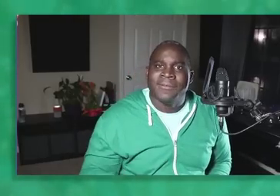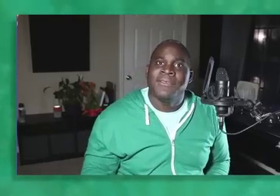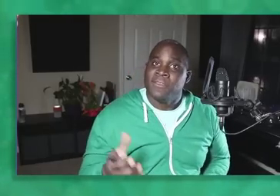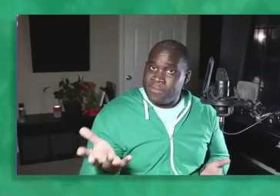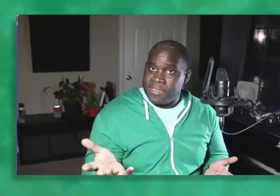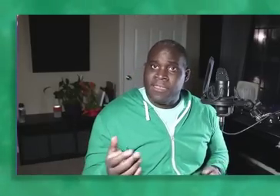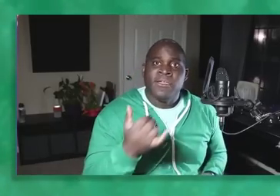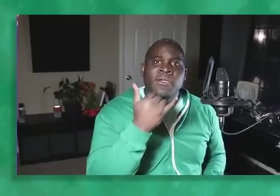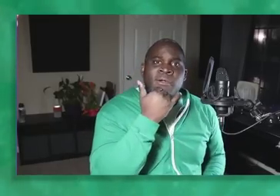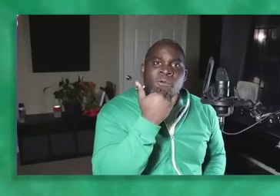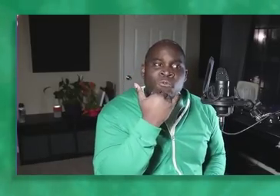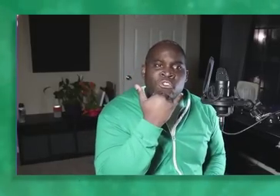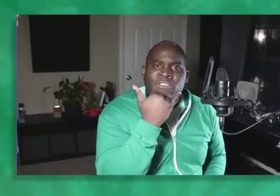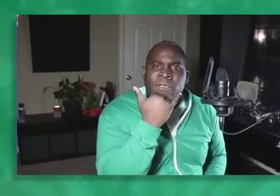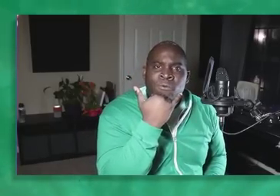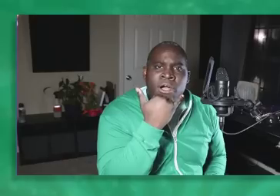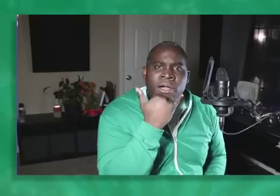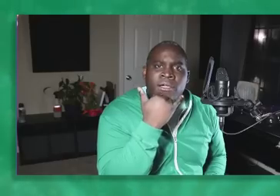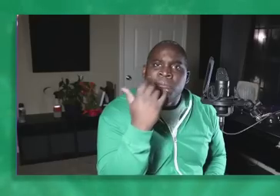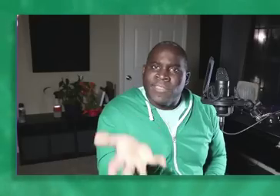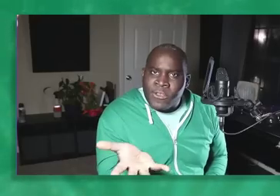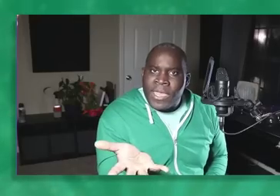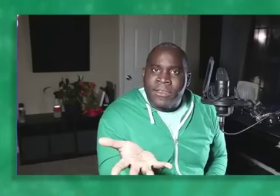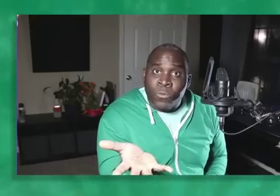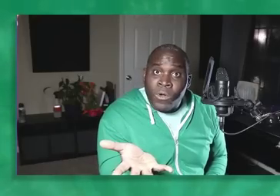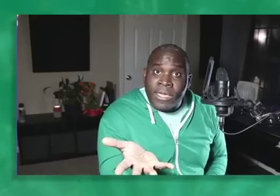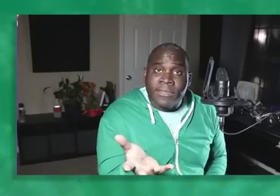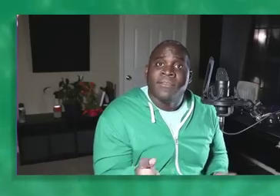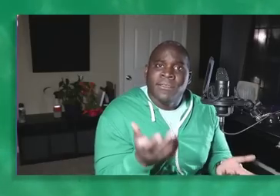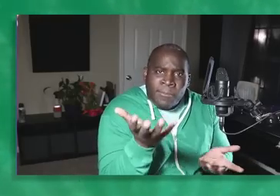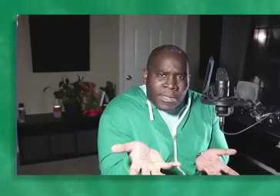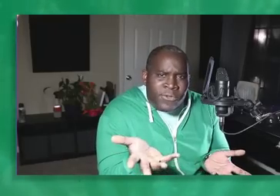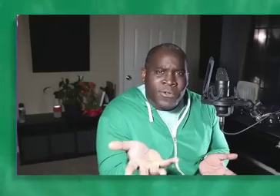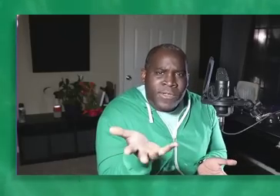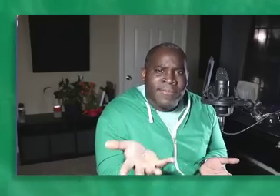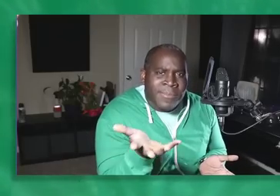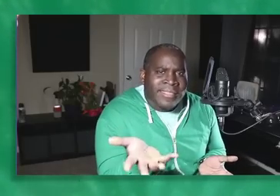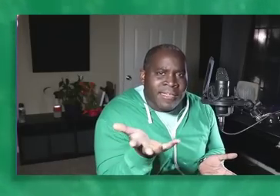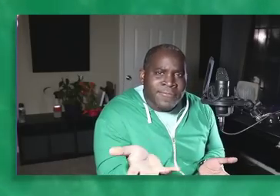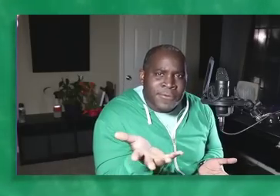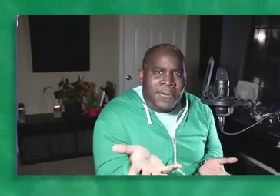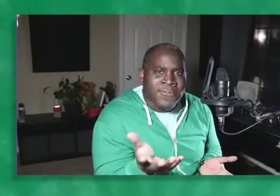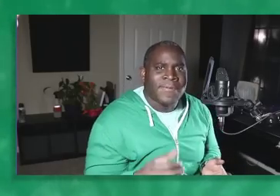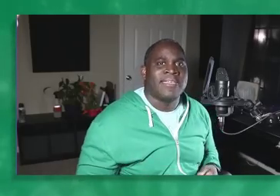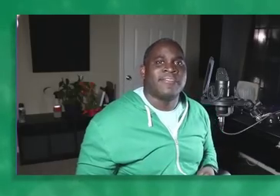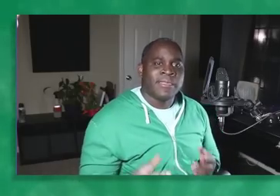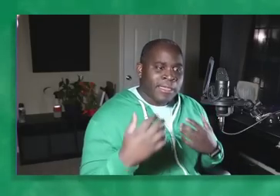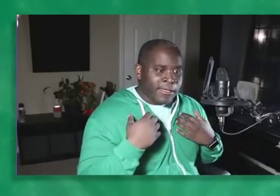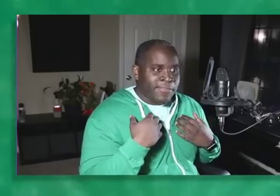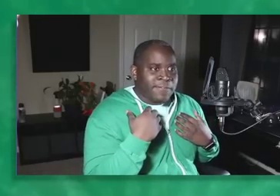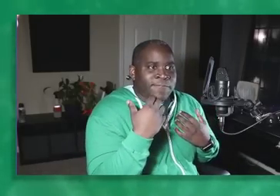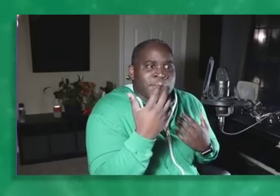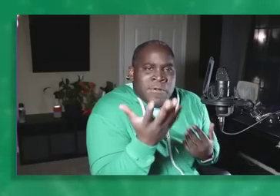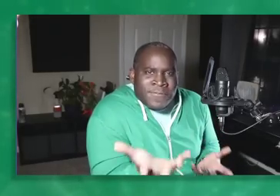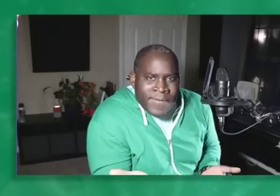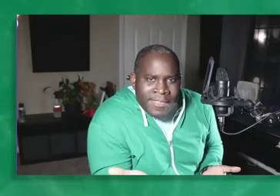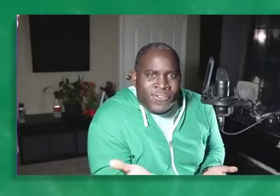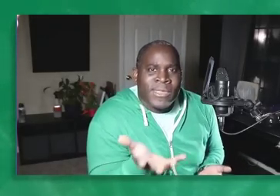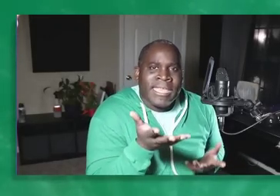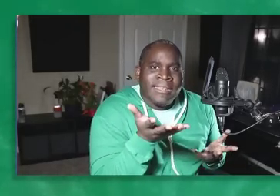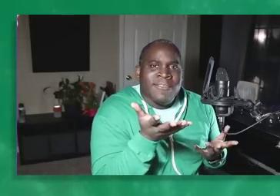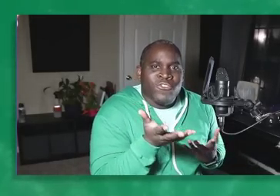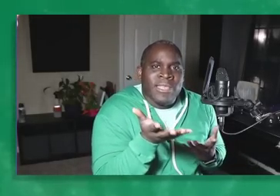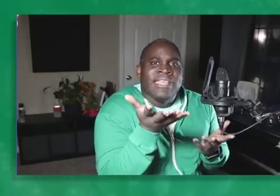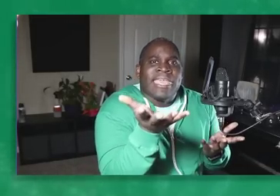wrong? You see? You say wrong, but then you end on what? But you also have to make that furrowed face. The furrowed